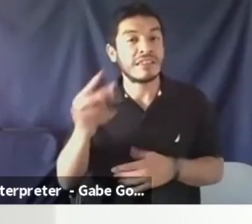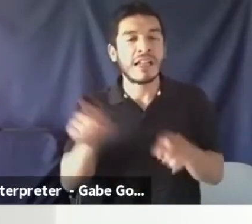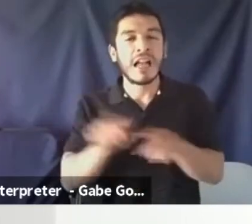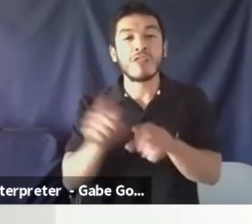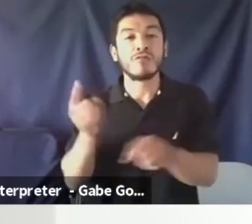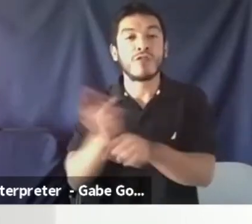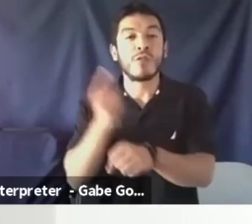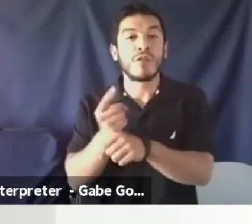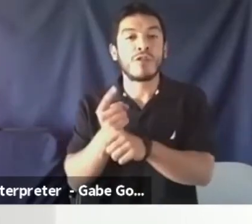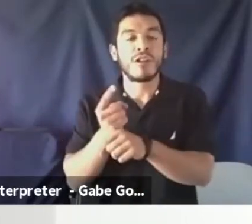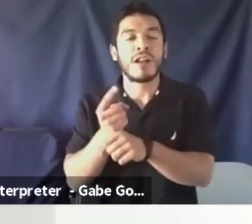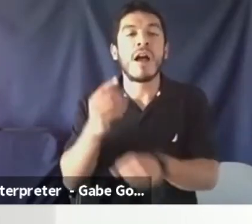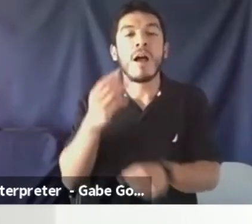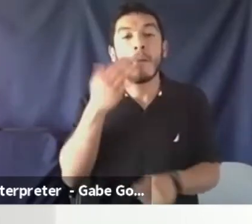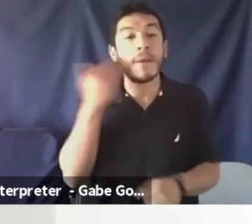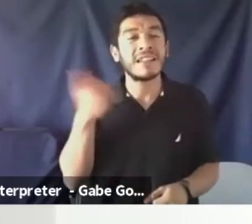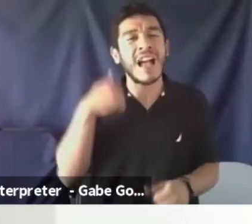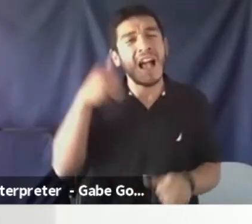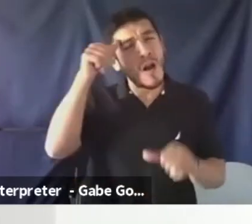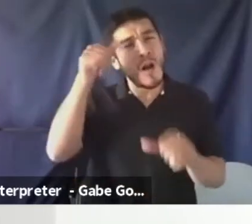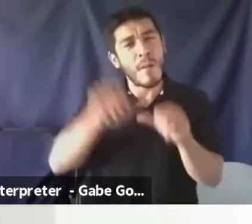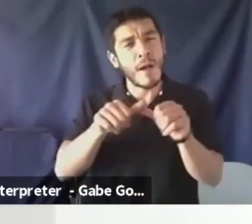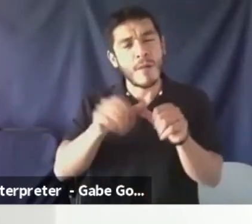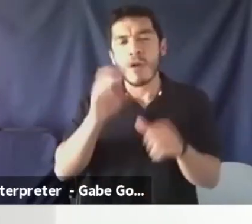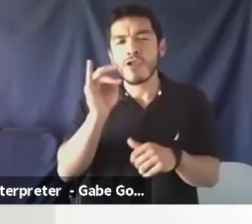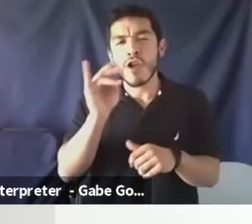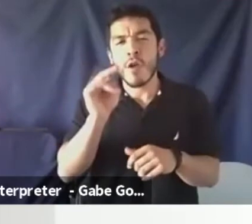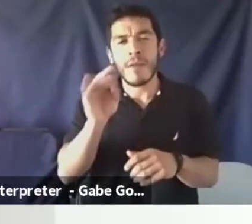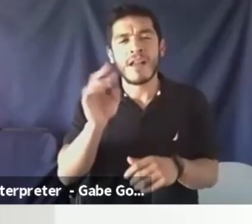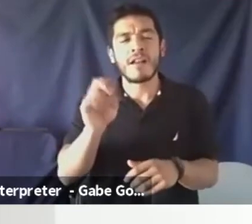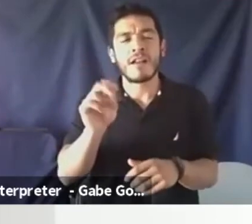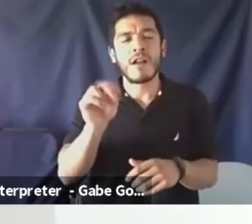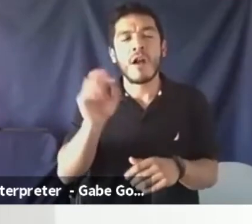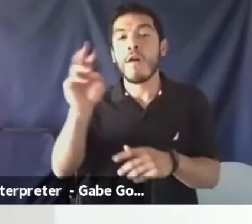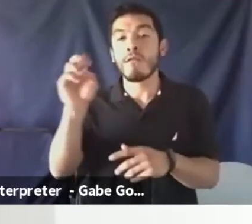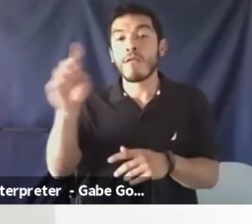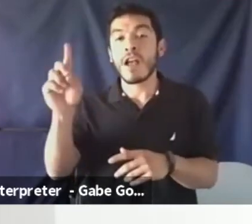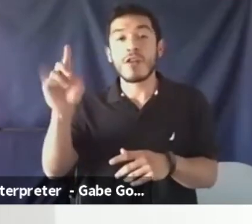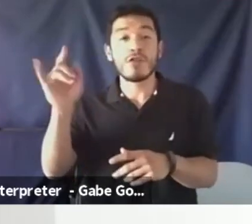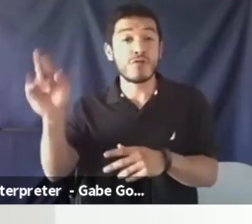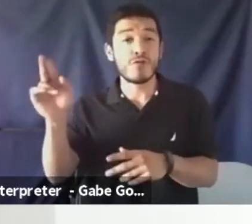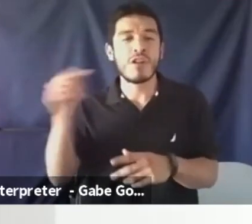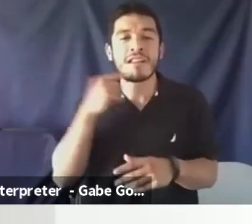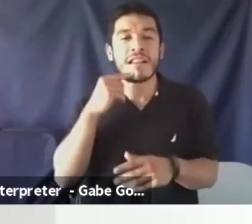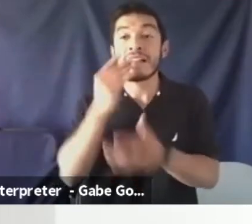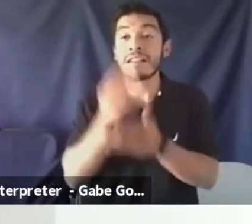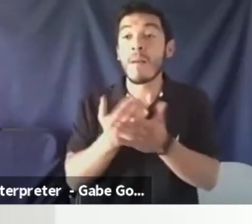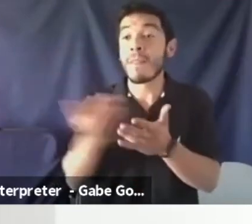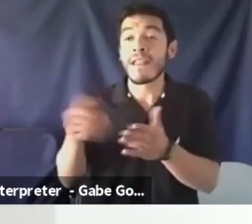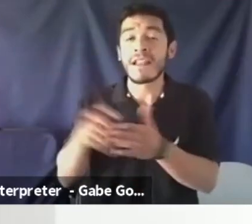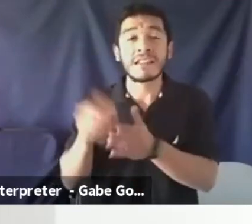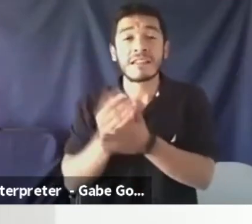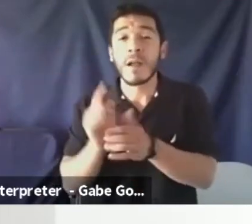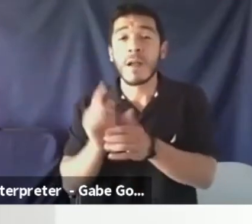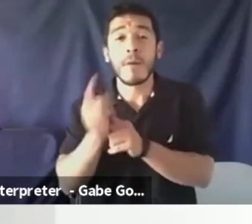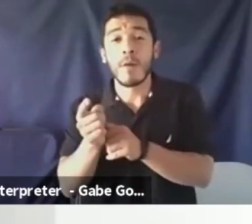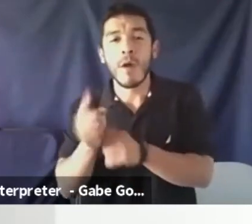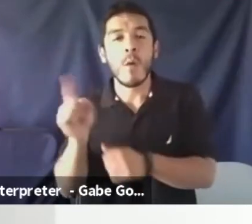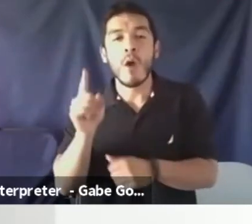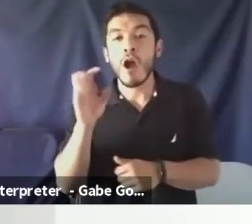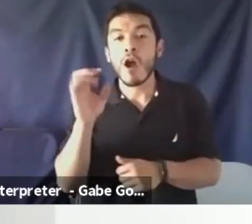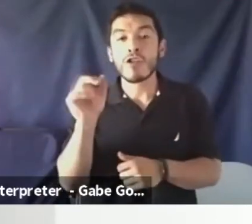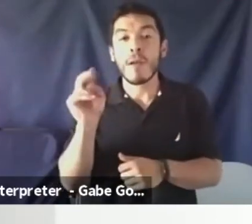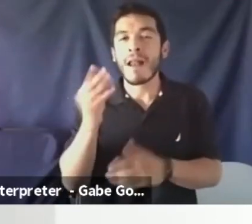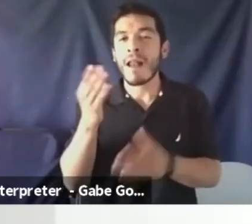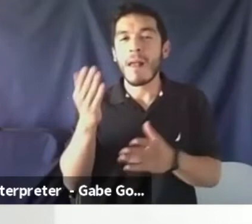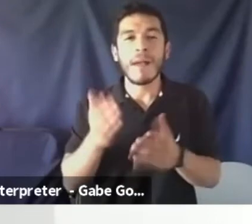because I remember even Chairman Fred Jr. saying that there are just some things and some moments where the chairman may